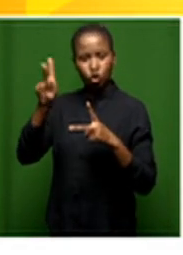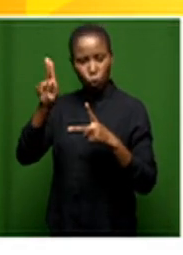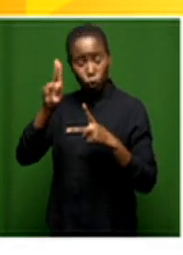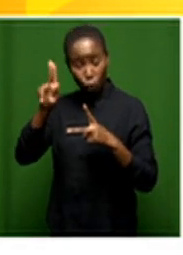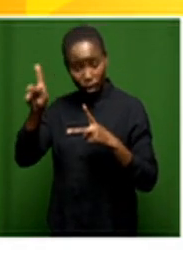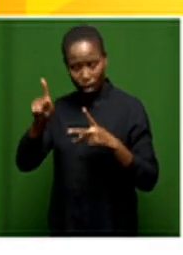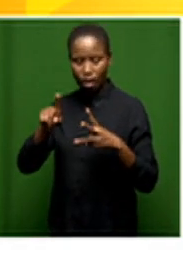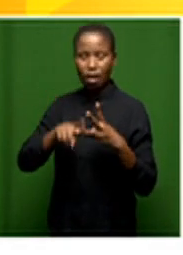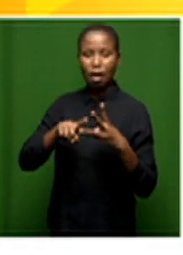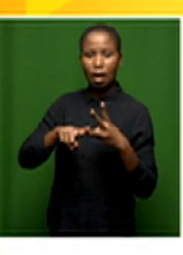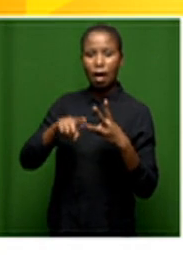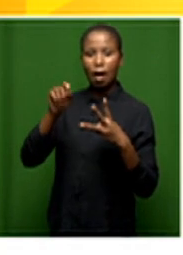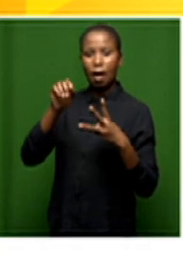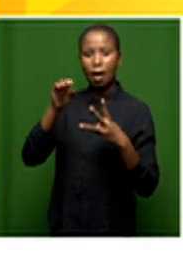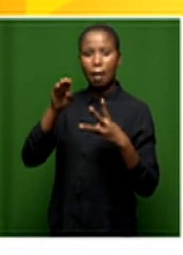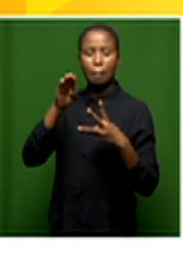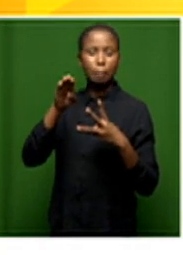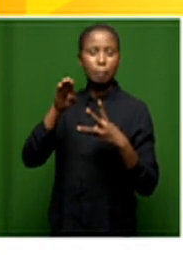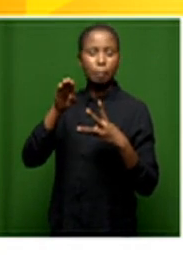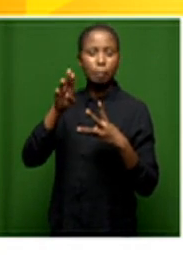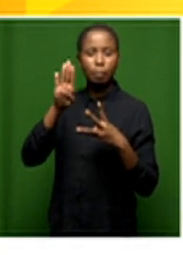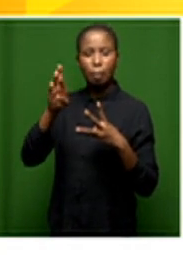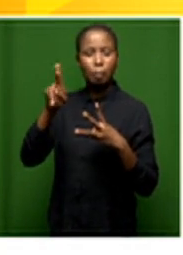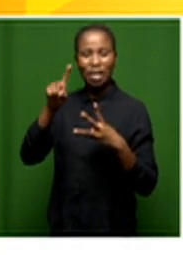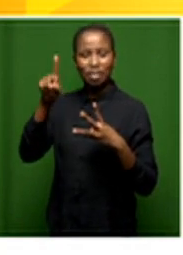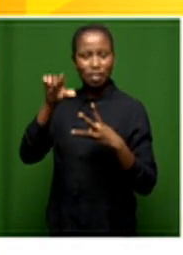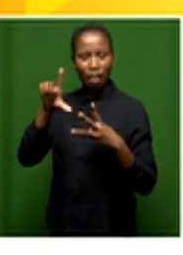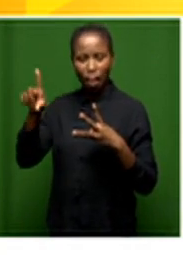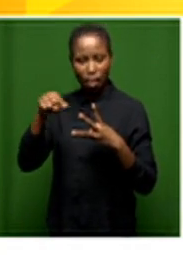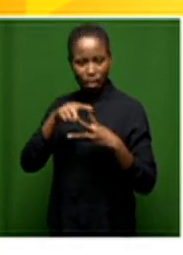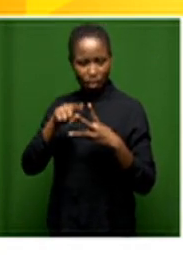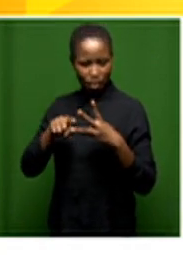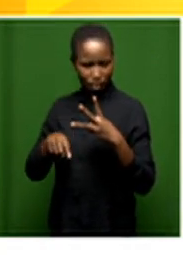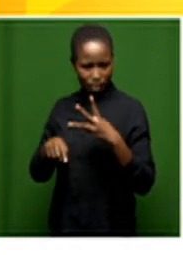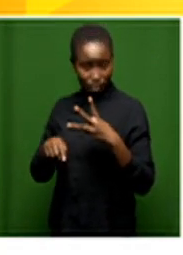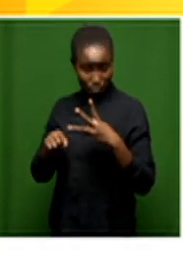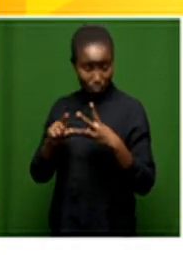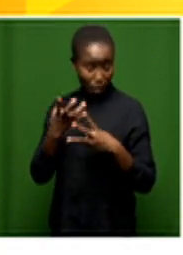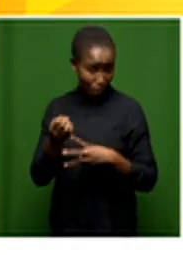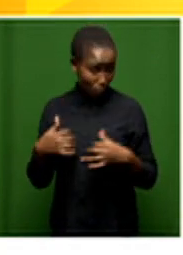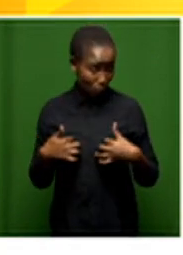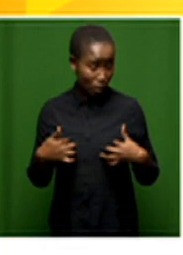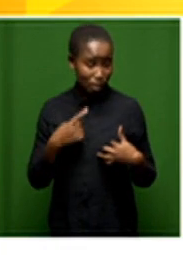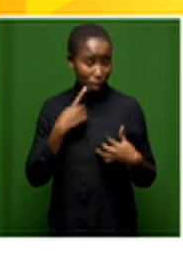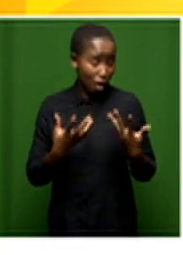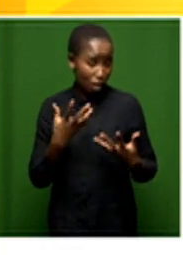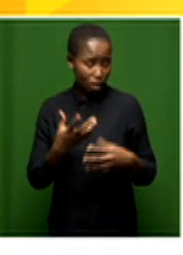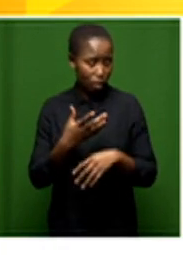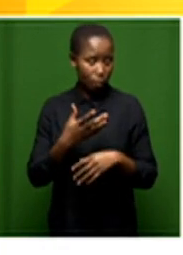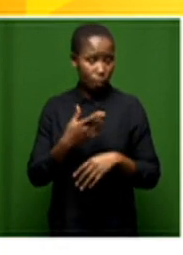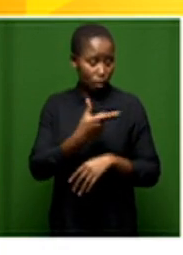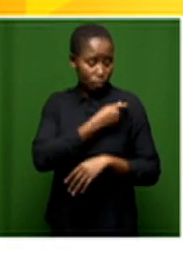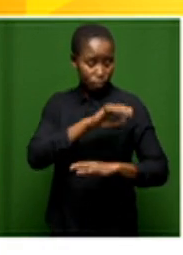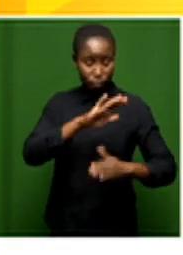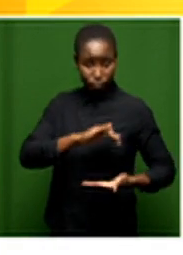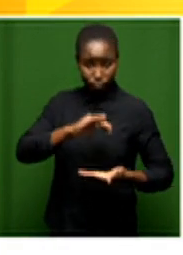variant that has been found, all now moving into the US. Is there a great worry that although the vaccine rollout has been